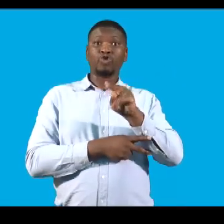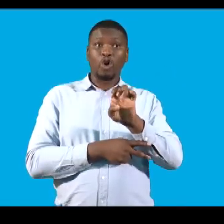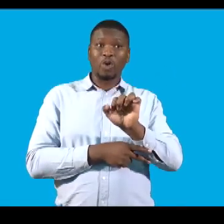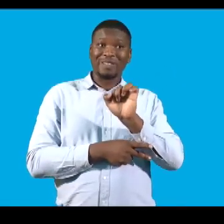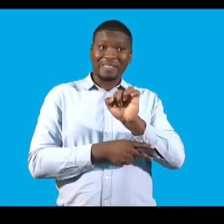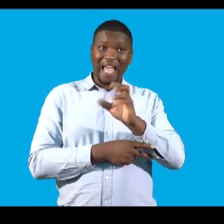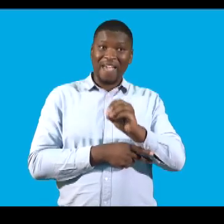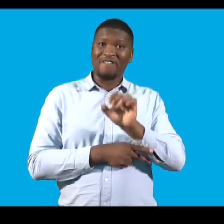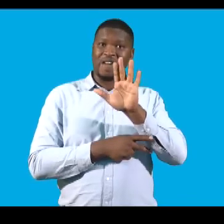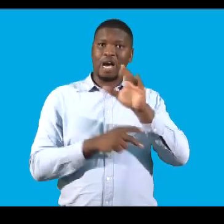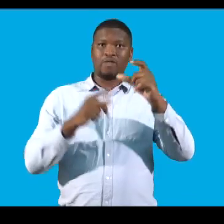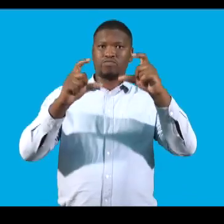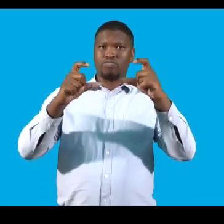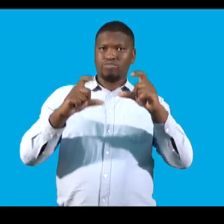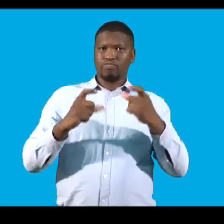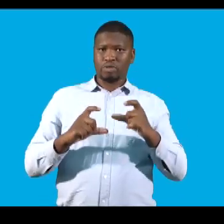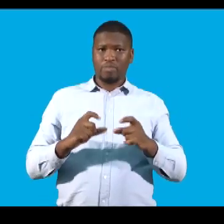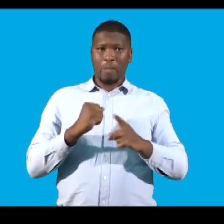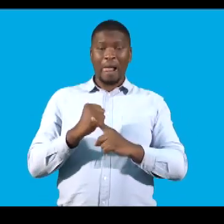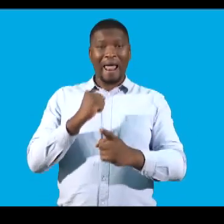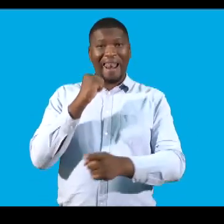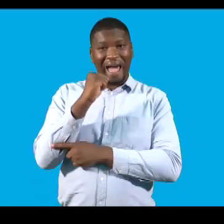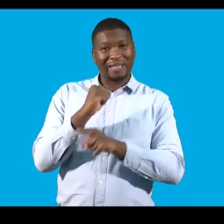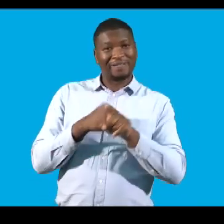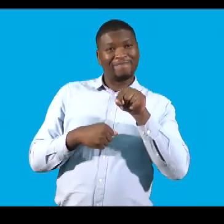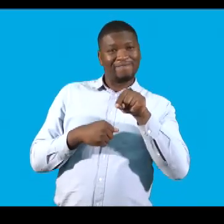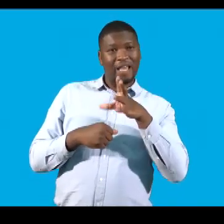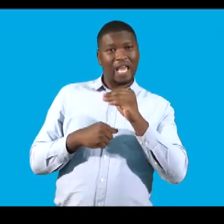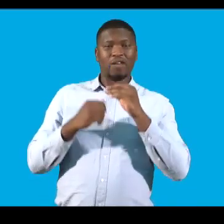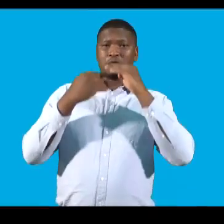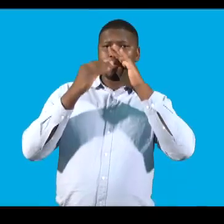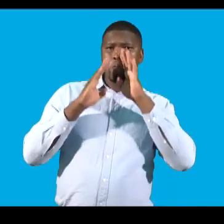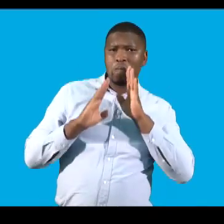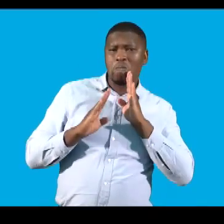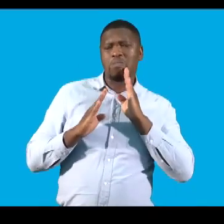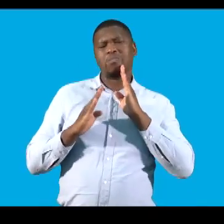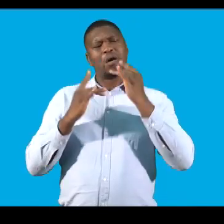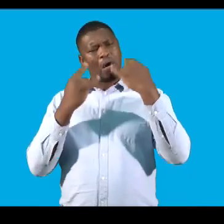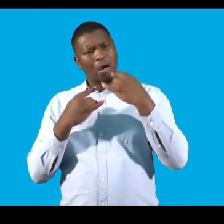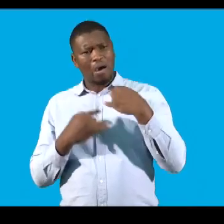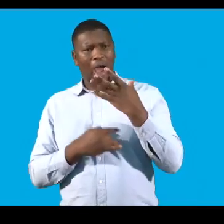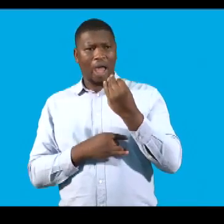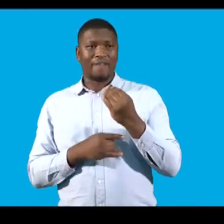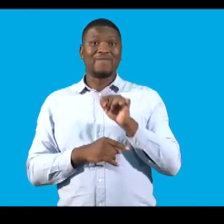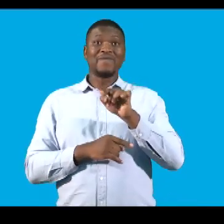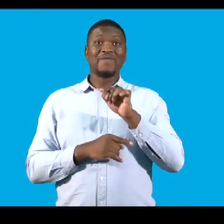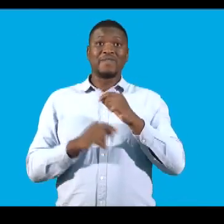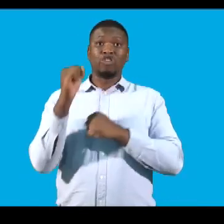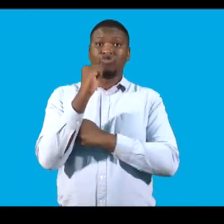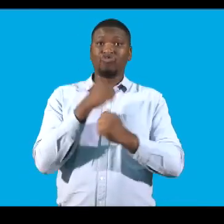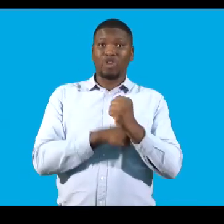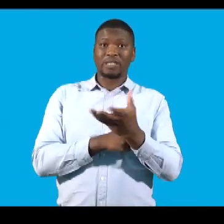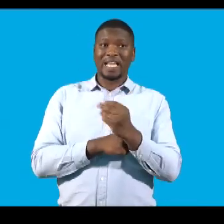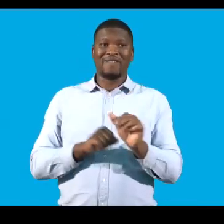and happiness. And then the last stanza is one of sorrow and lamentation. The form, it